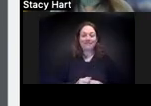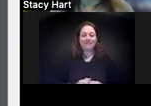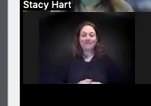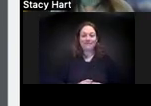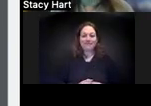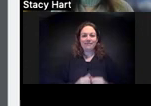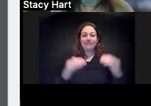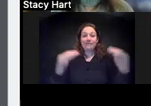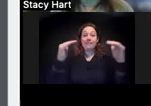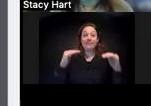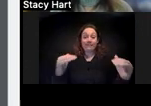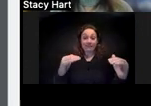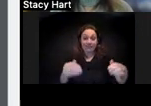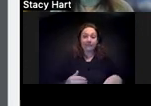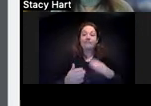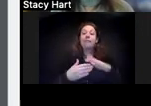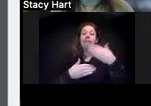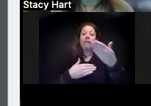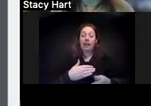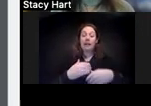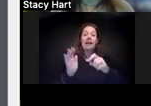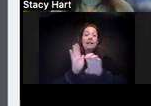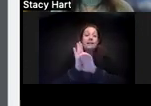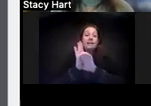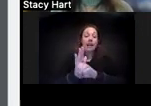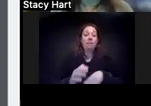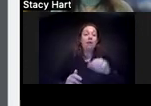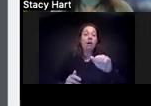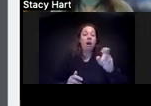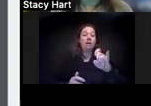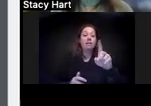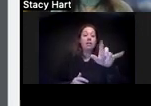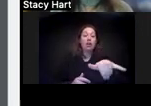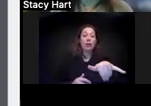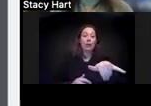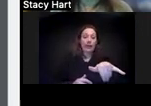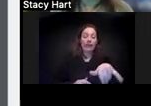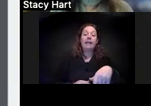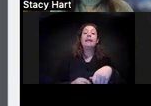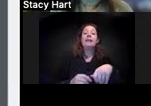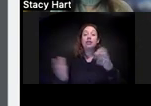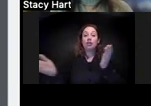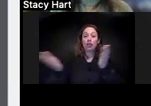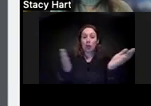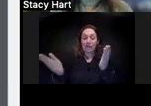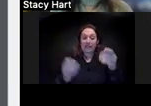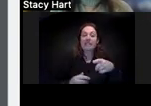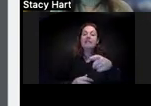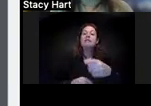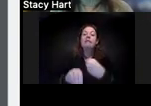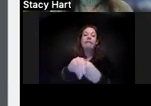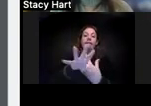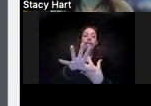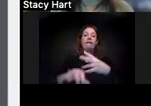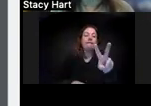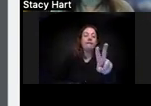Our next example of an auxiliary service would be video remote interpreting. This is good when an